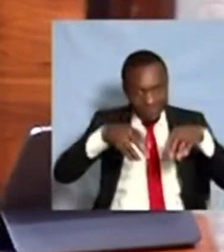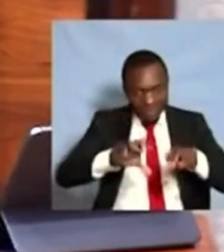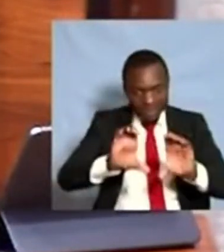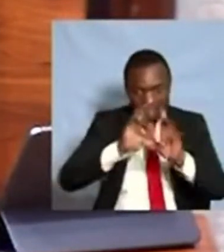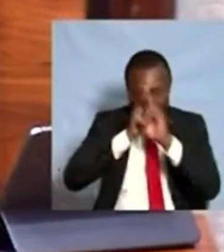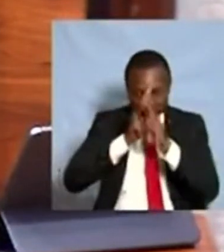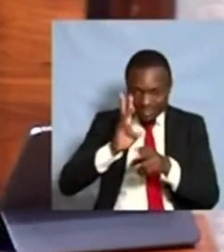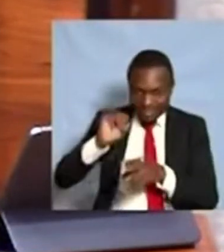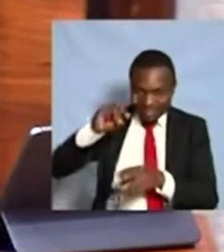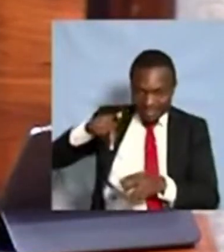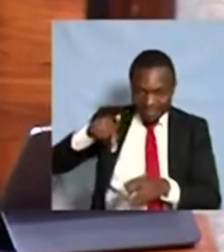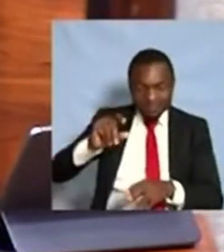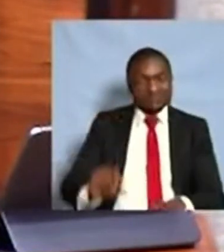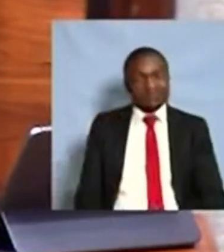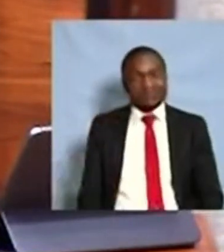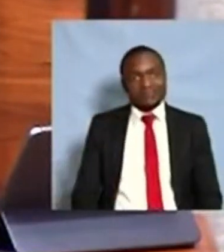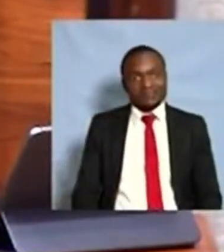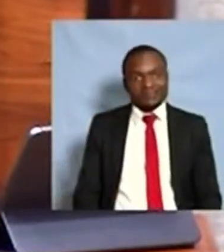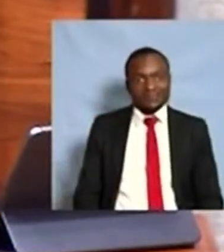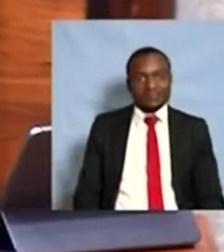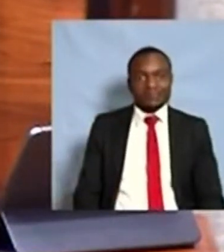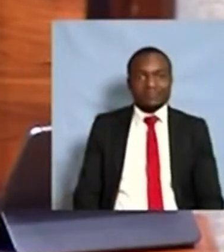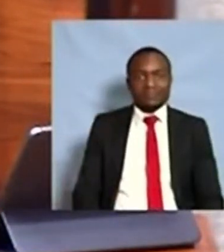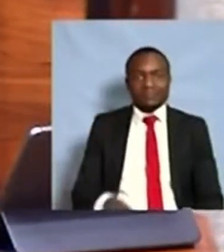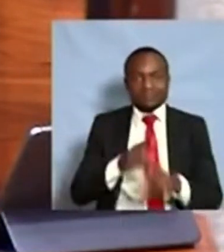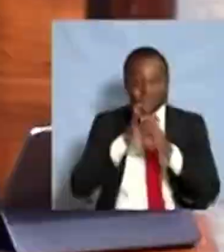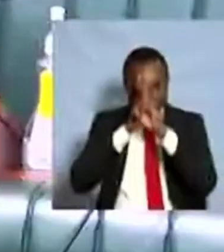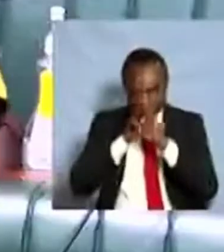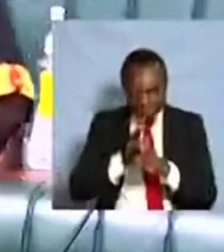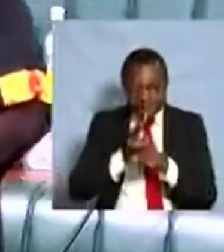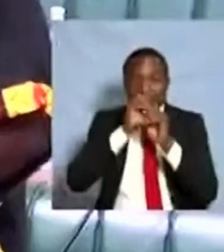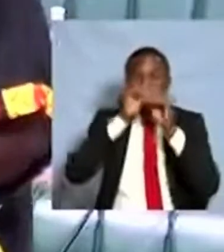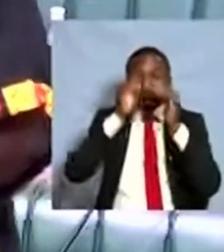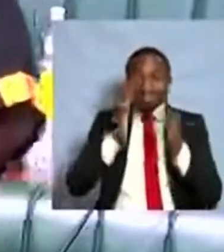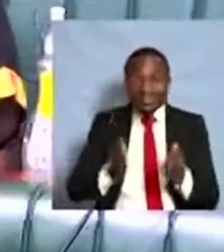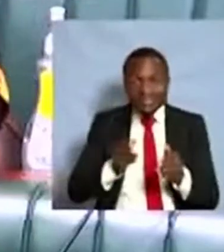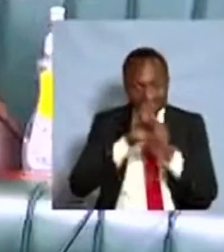continue, Honorable Member. Mr. Speaker,